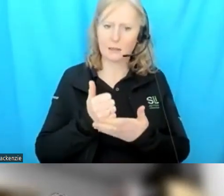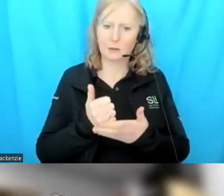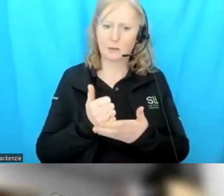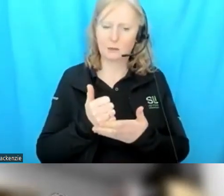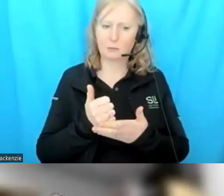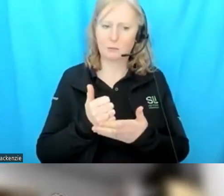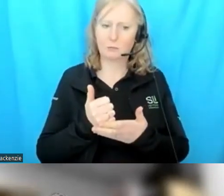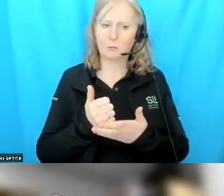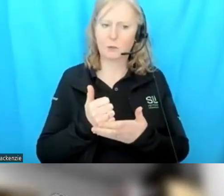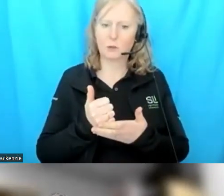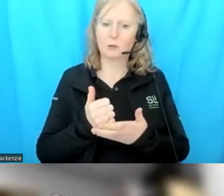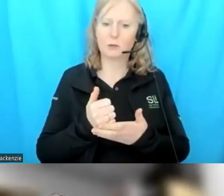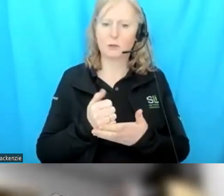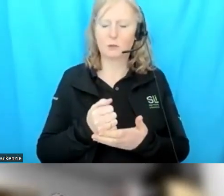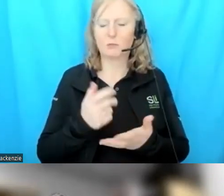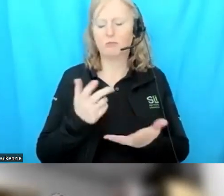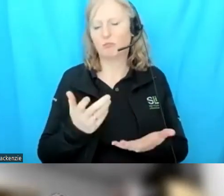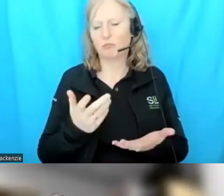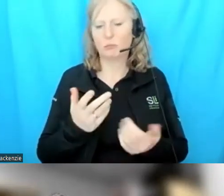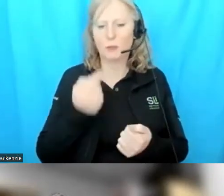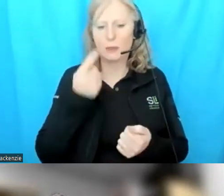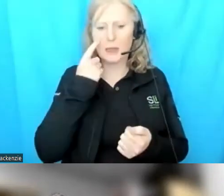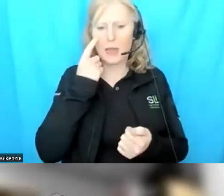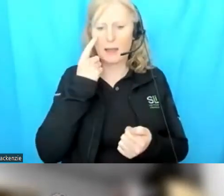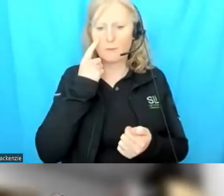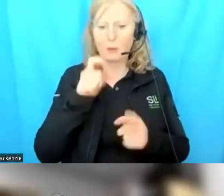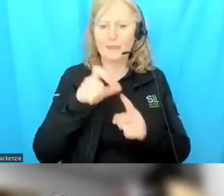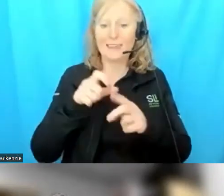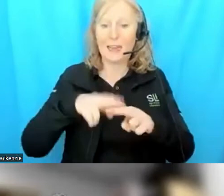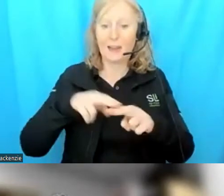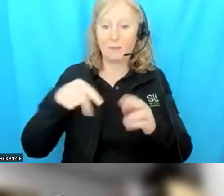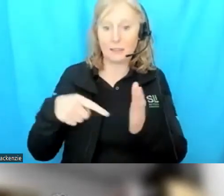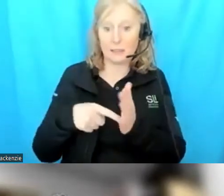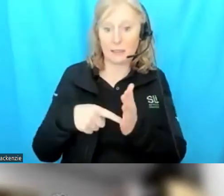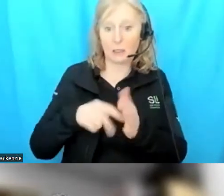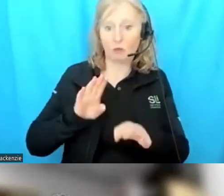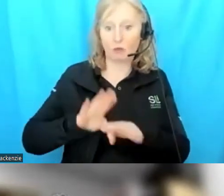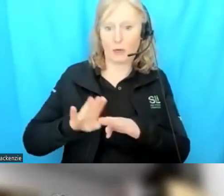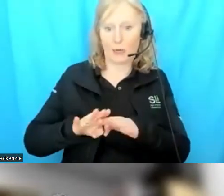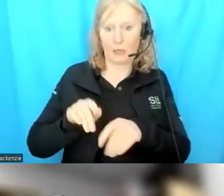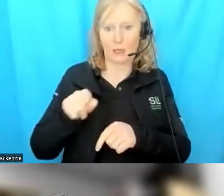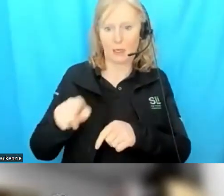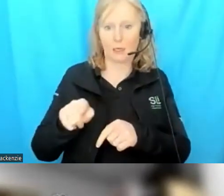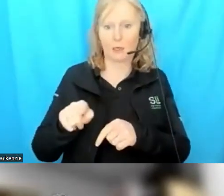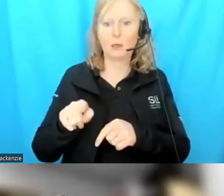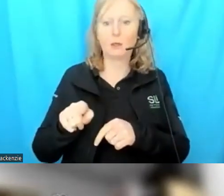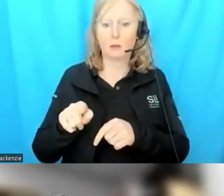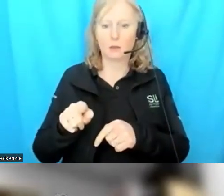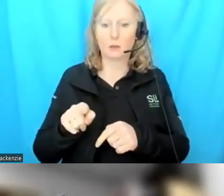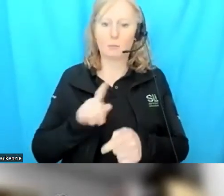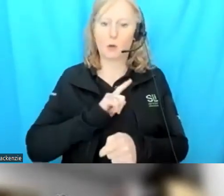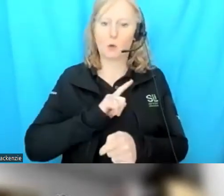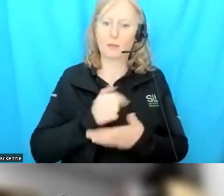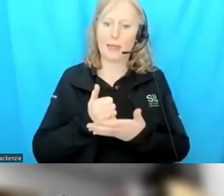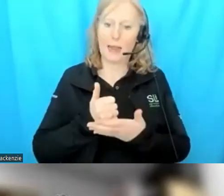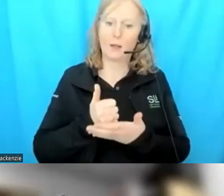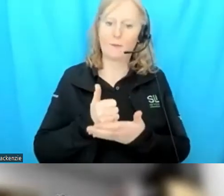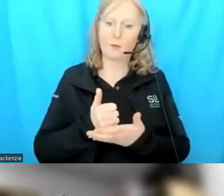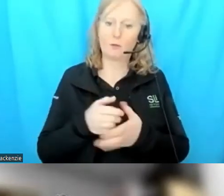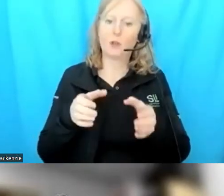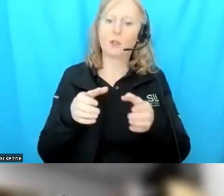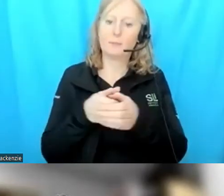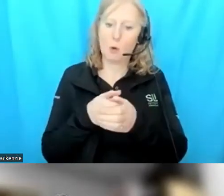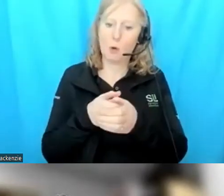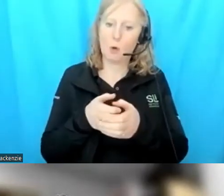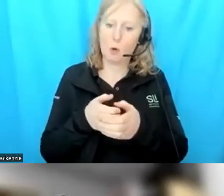and basically take up that DFT training, because it's very helpful for that type of smaller